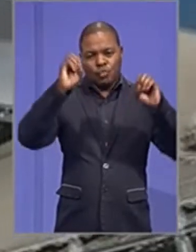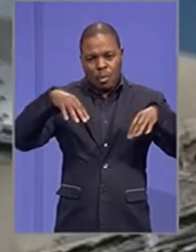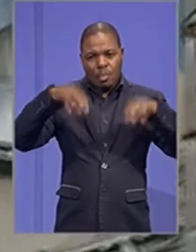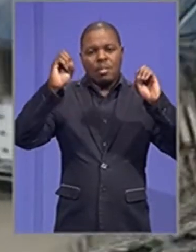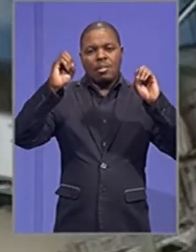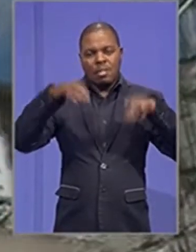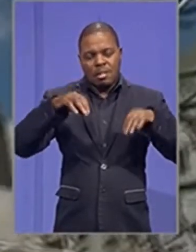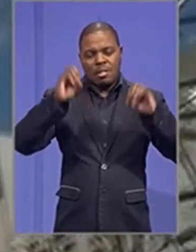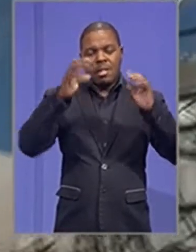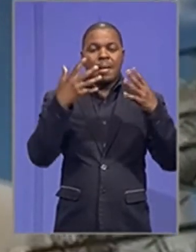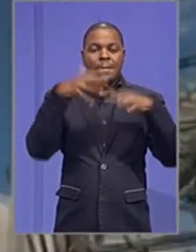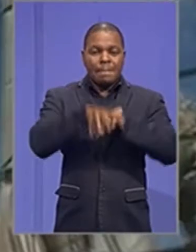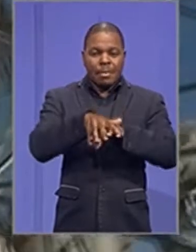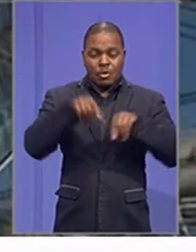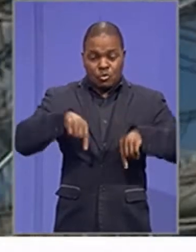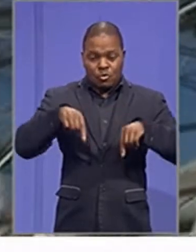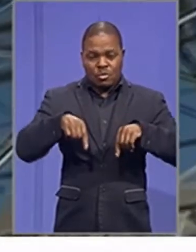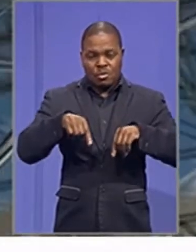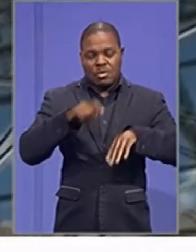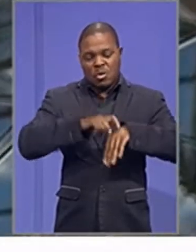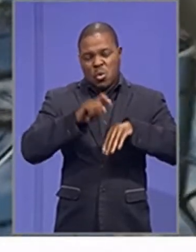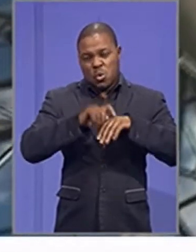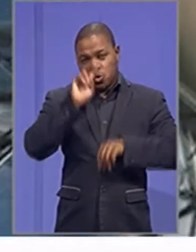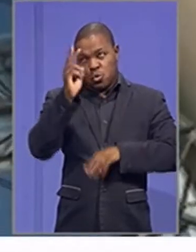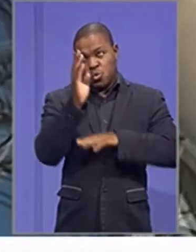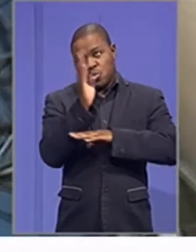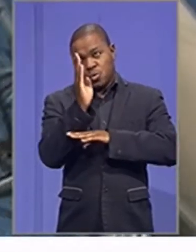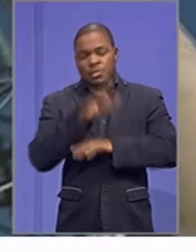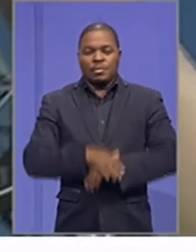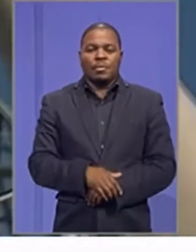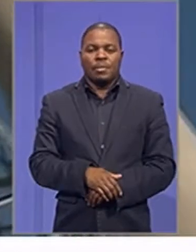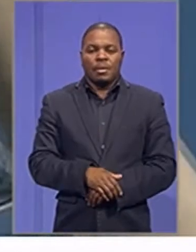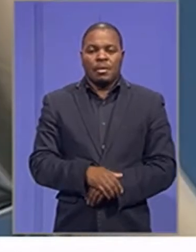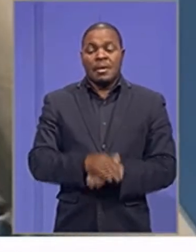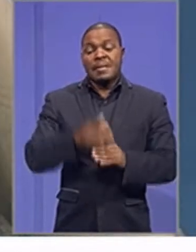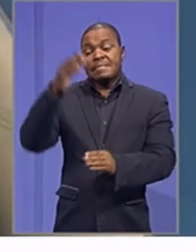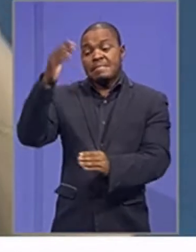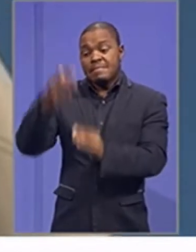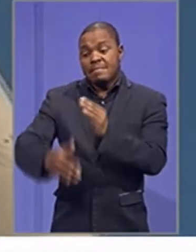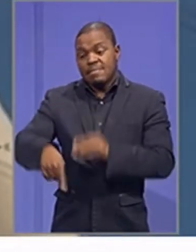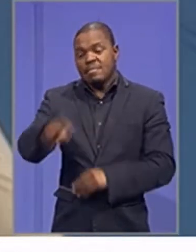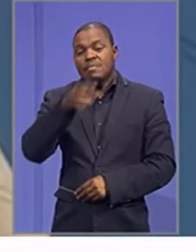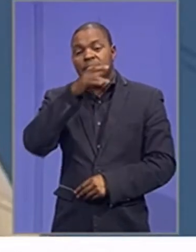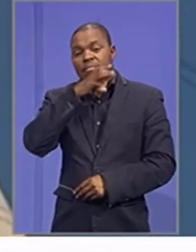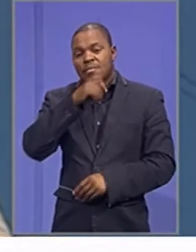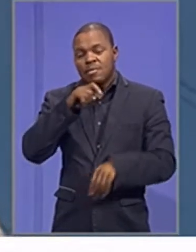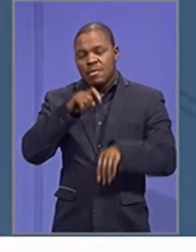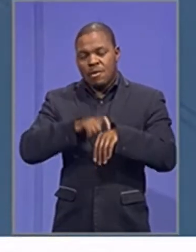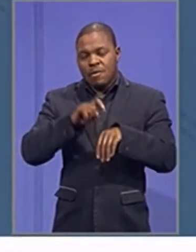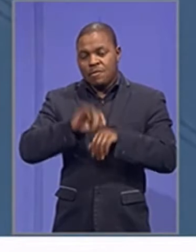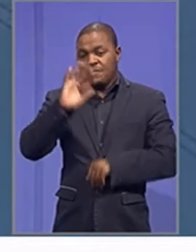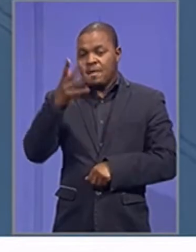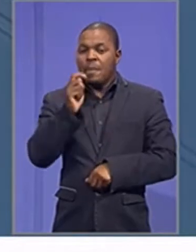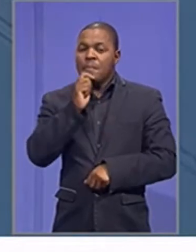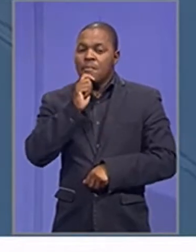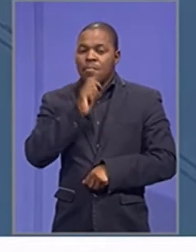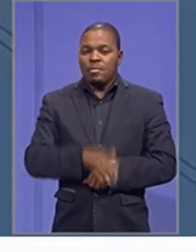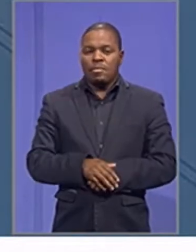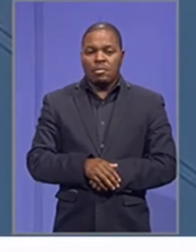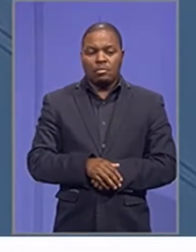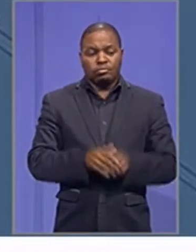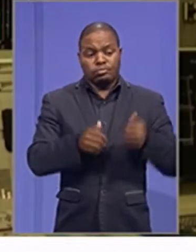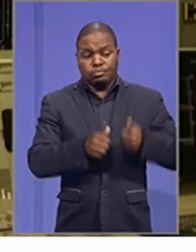phepelo ya motlakase kgafetsa pejana ka jeno horeng ya bobedi motsheare ho fihlela ka moqebelo horeng ya bohlano hoseng. Mohlanka e